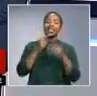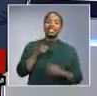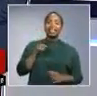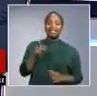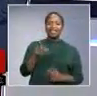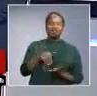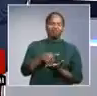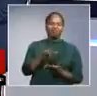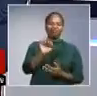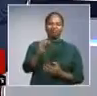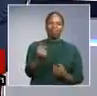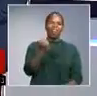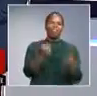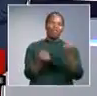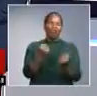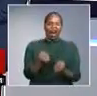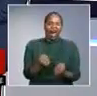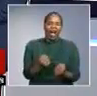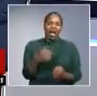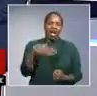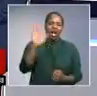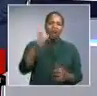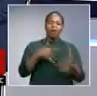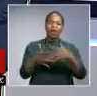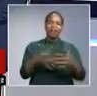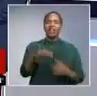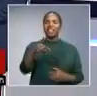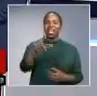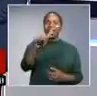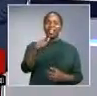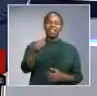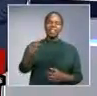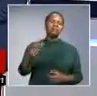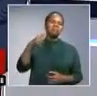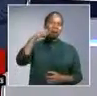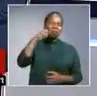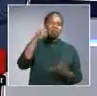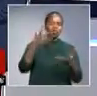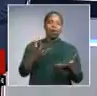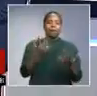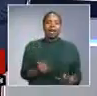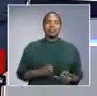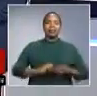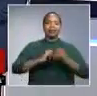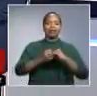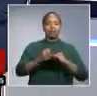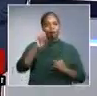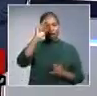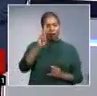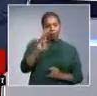He's not worried about that court challenge. He says Trollip and the rest of the DA are arrogant, and they're now trying to make Nelson Mandela